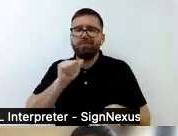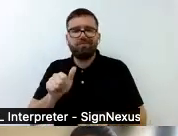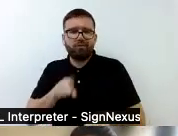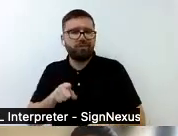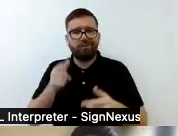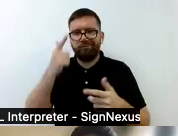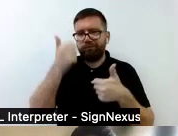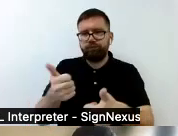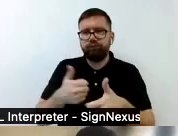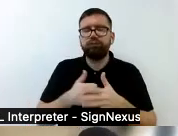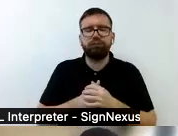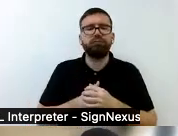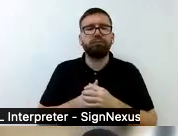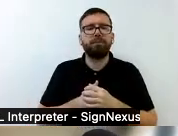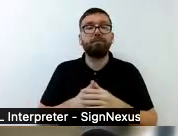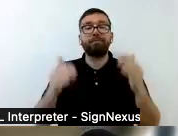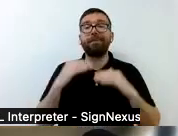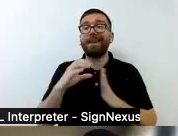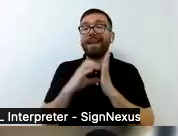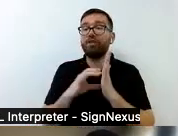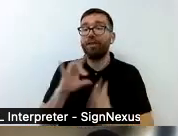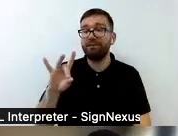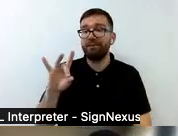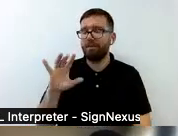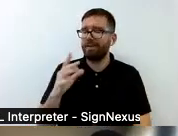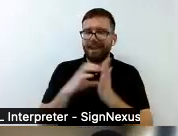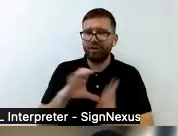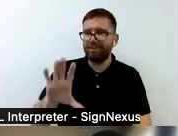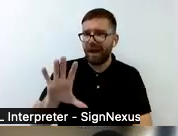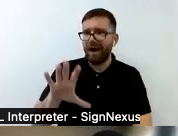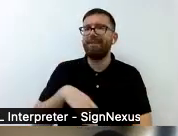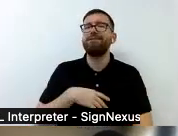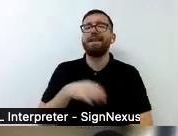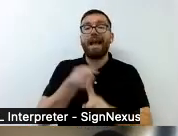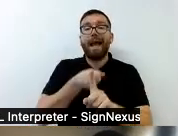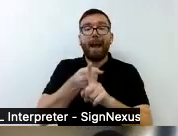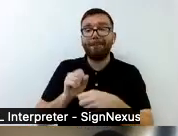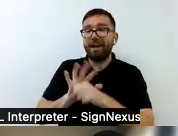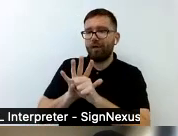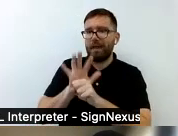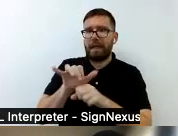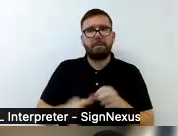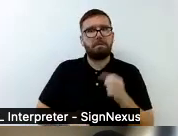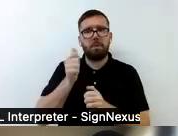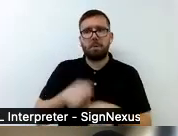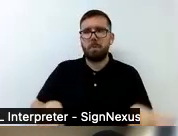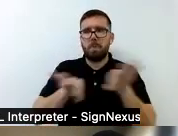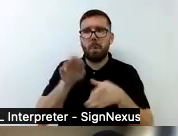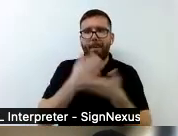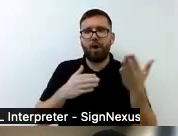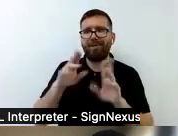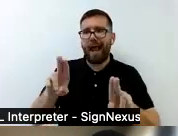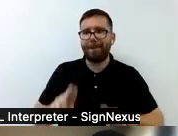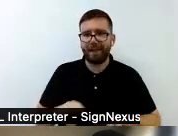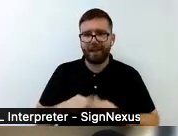In section 5, impact of COVID-19, this is actually the most important part of the application. We ask